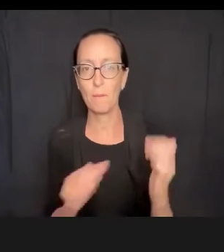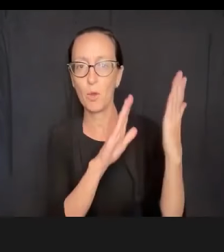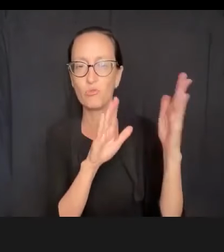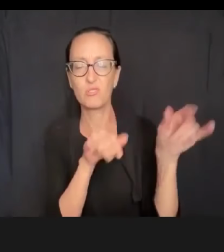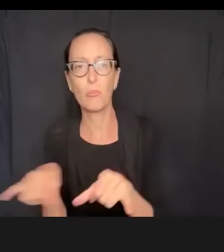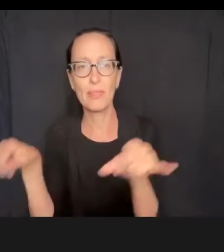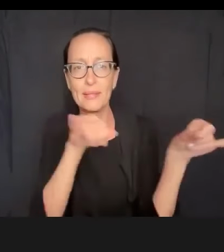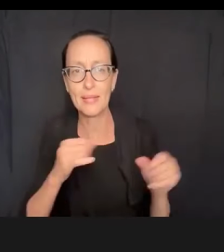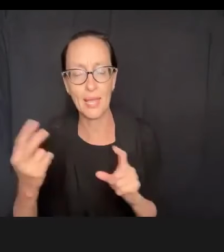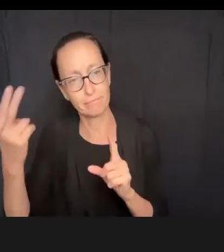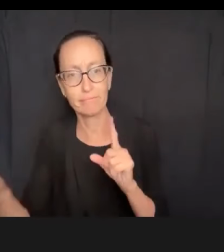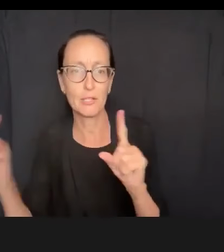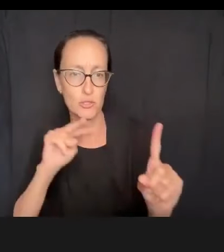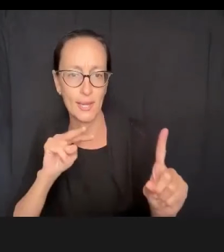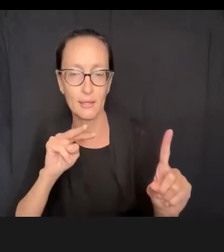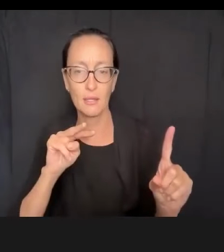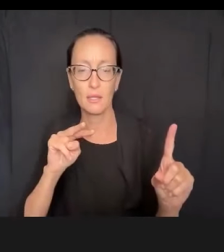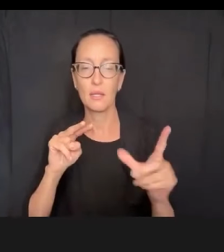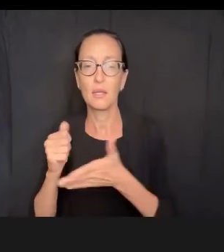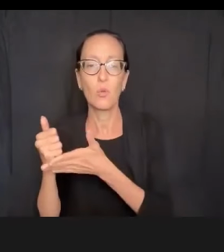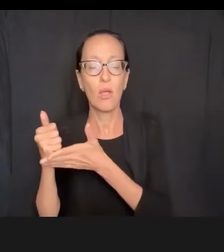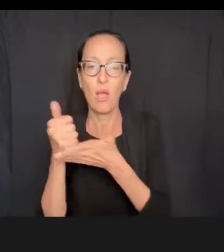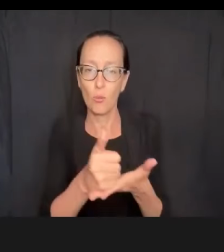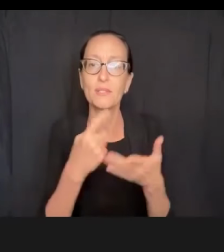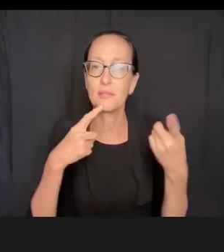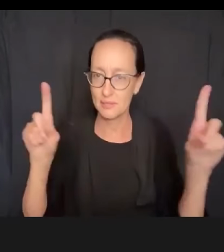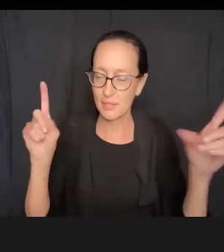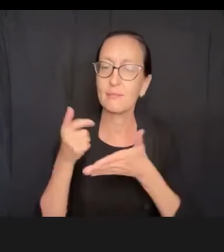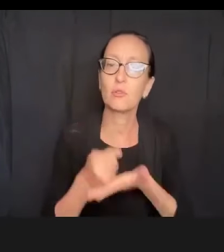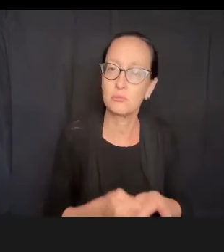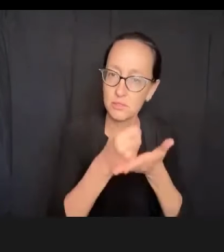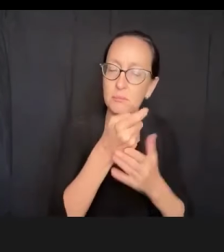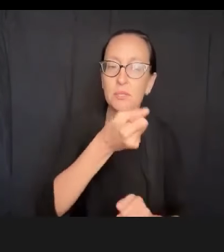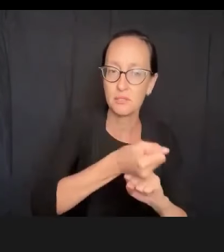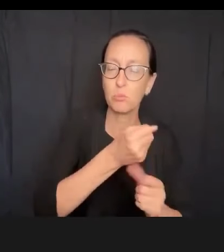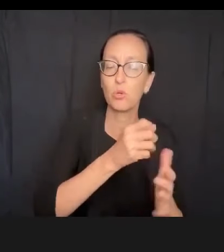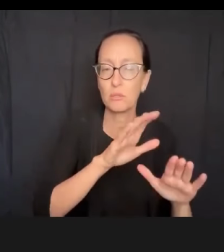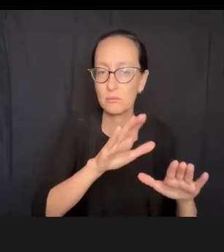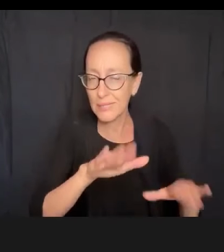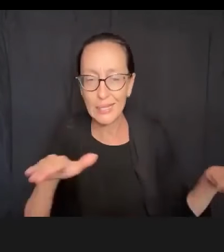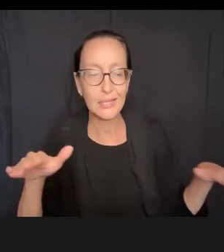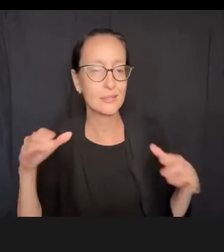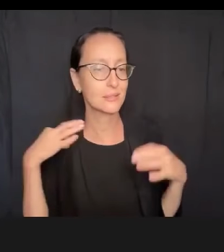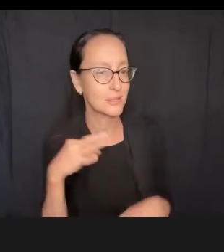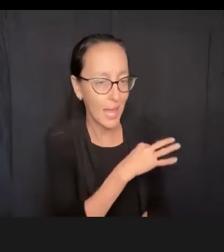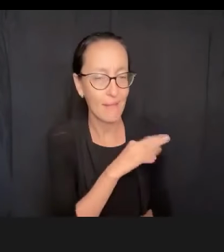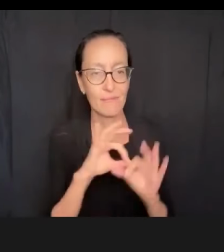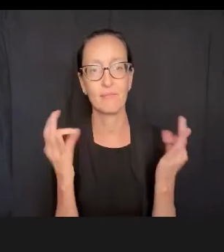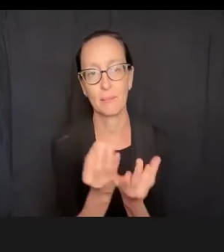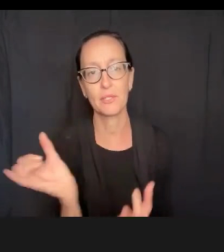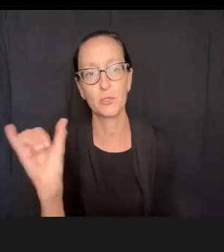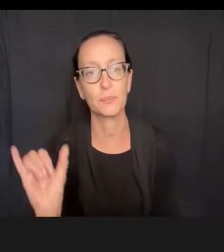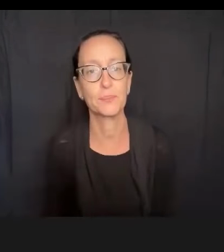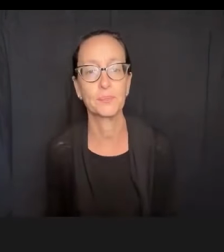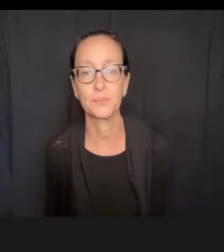really allows for that successful interfacing of the work that we do to help support students, staff, and families. So what I'm going to really be focusing